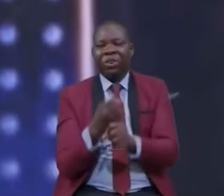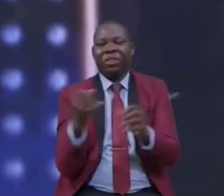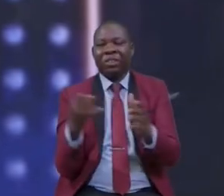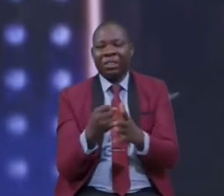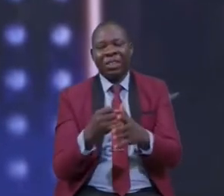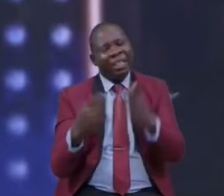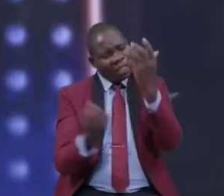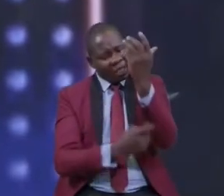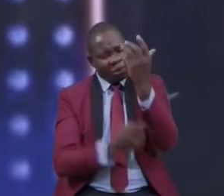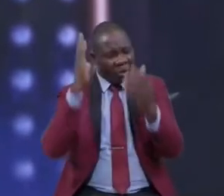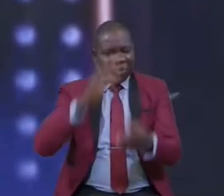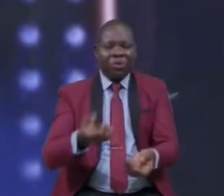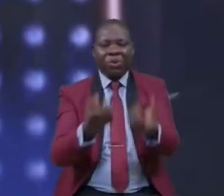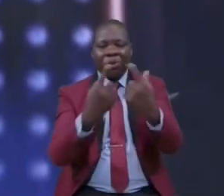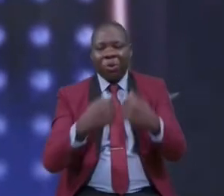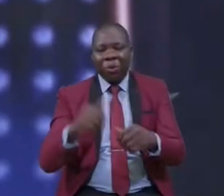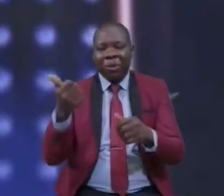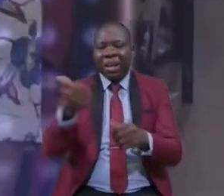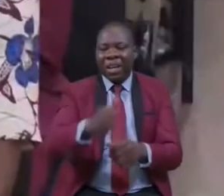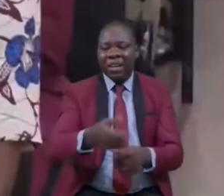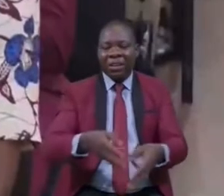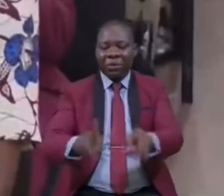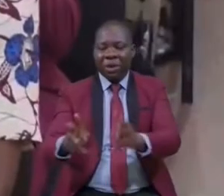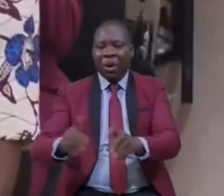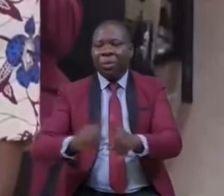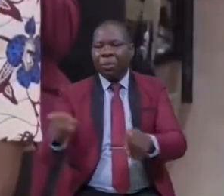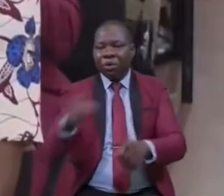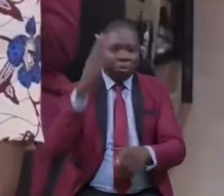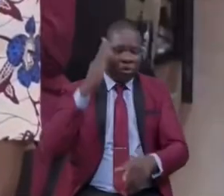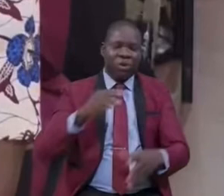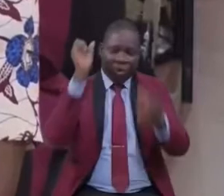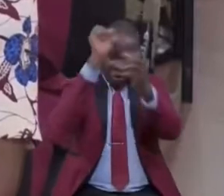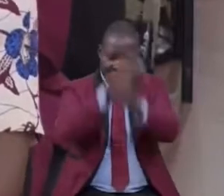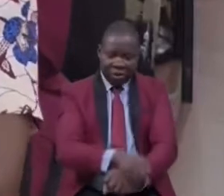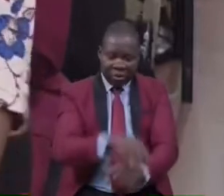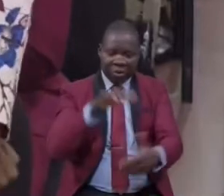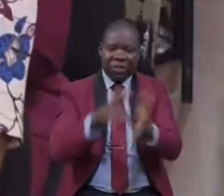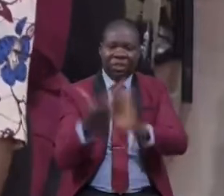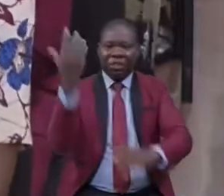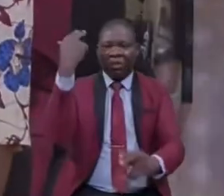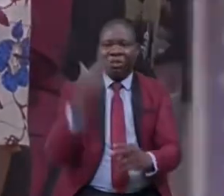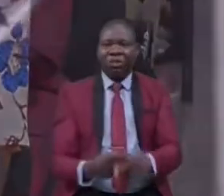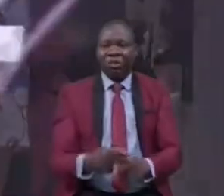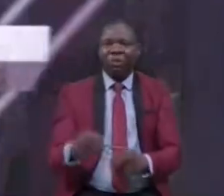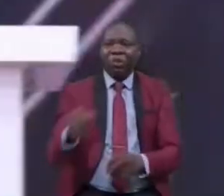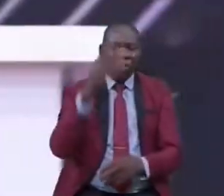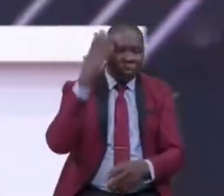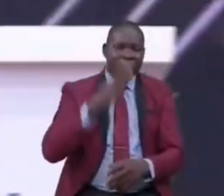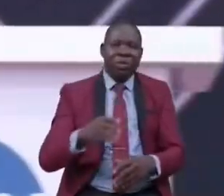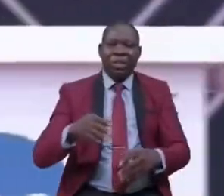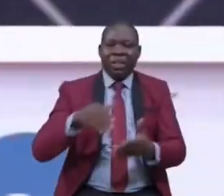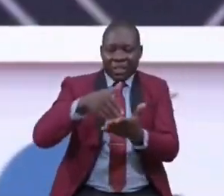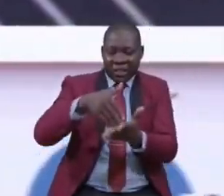way, but you will overcome. Amen. You resist